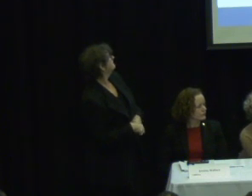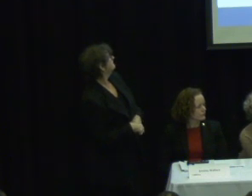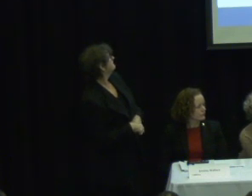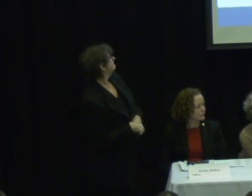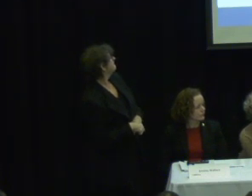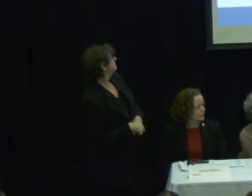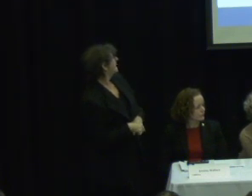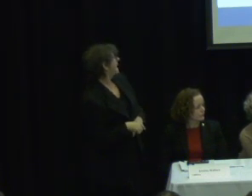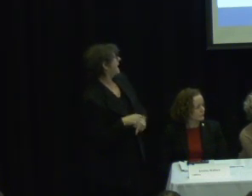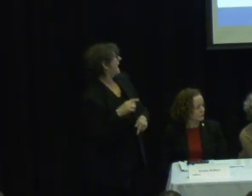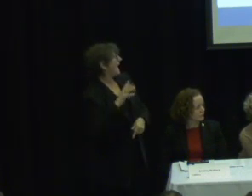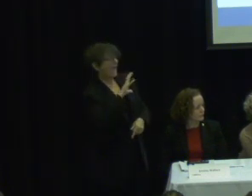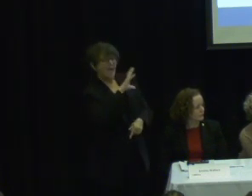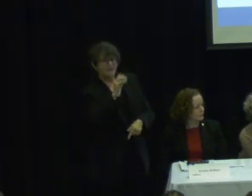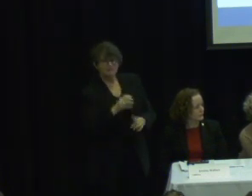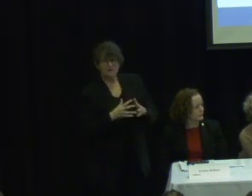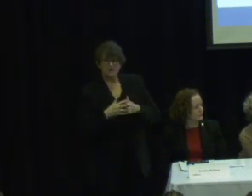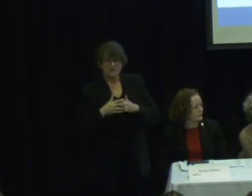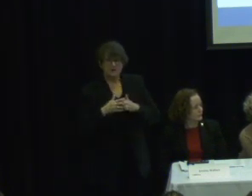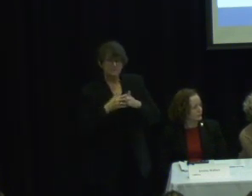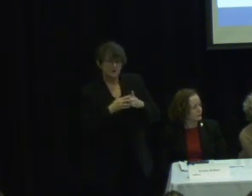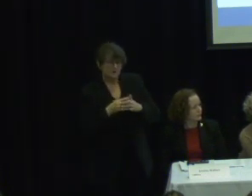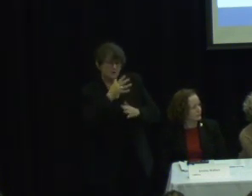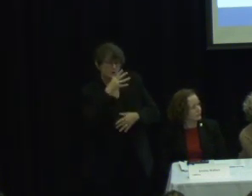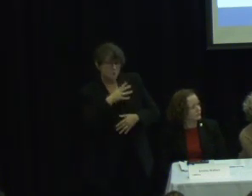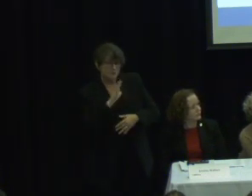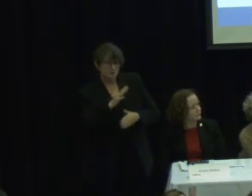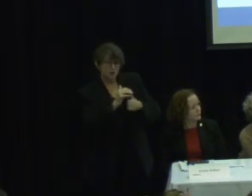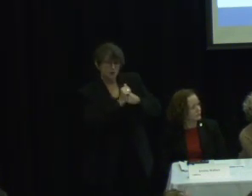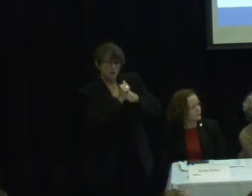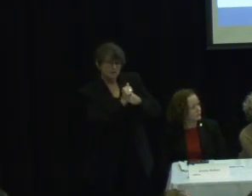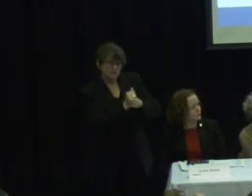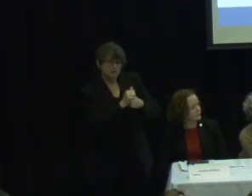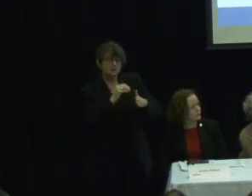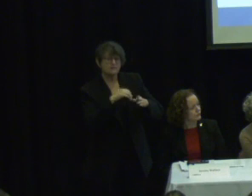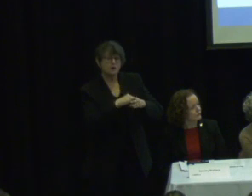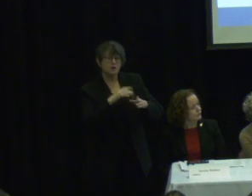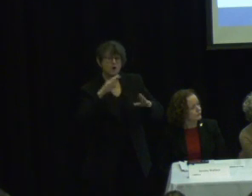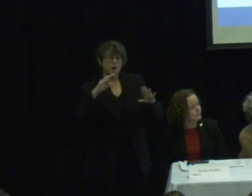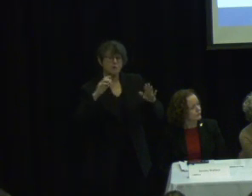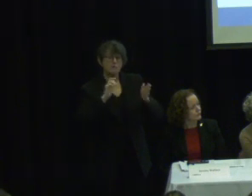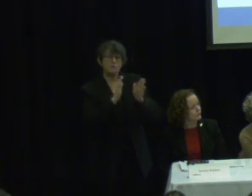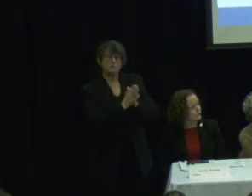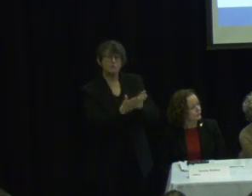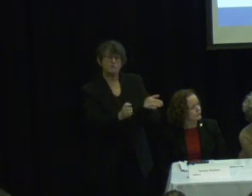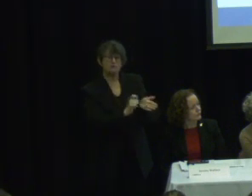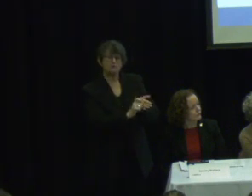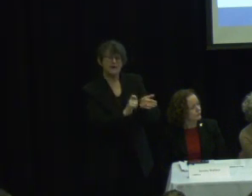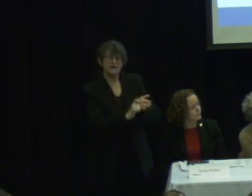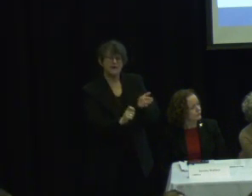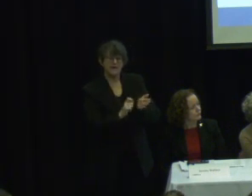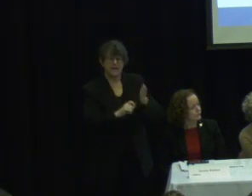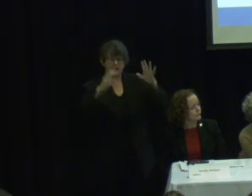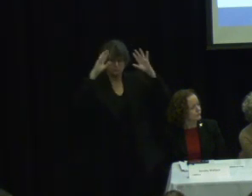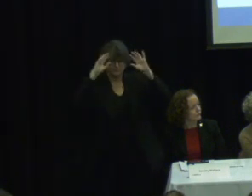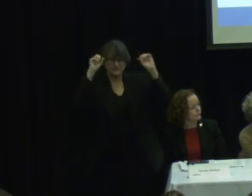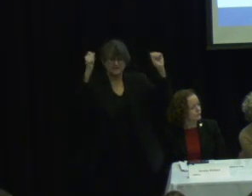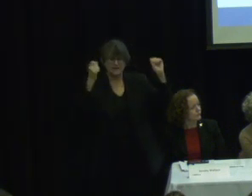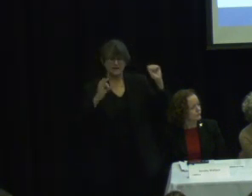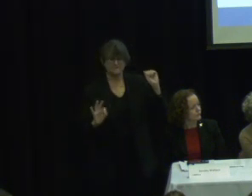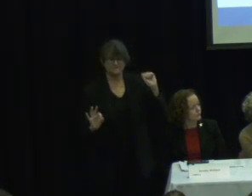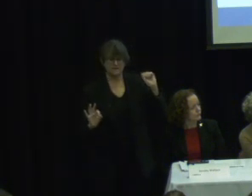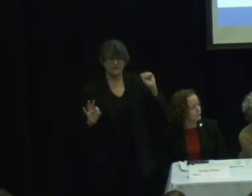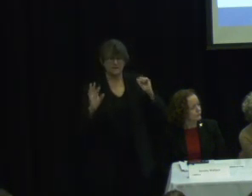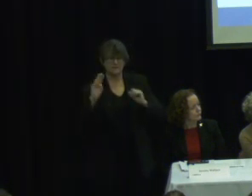an African-American woman and her leadership and her book writing. And we have Robin DeAngelis, who is really